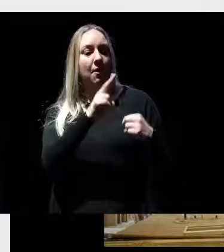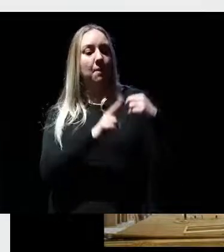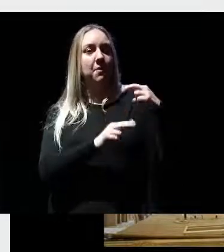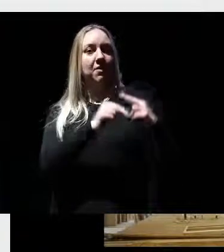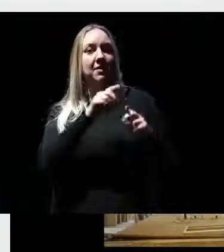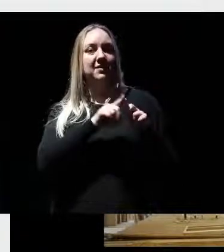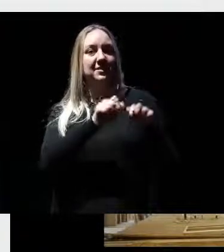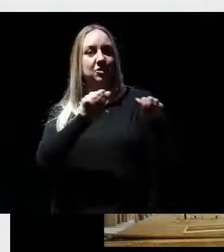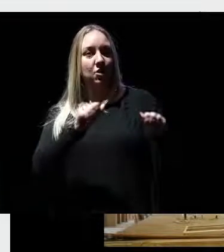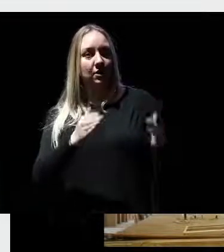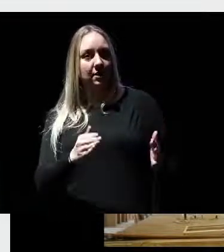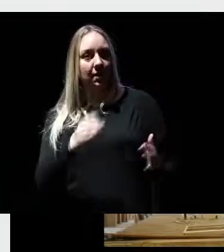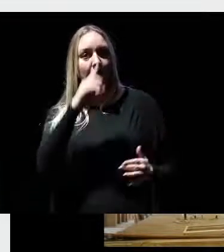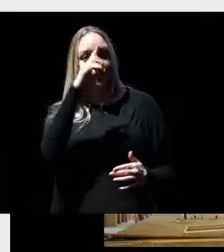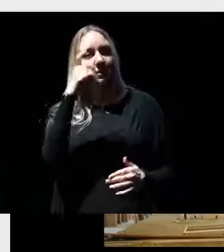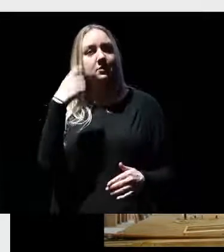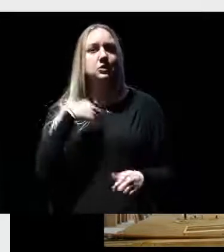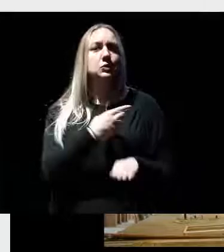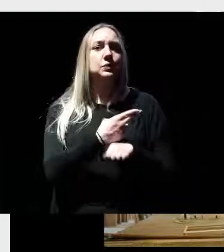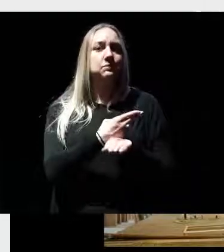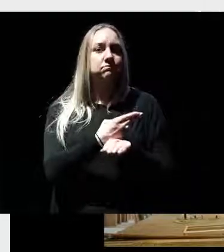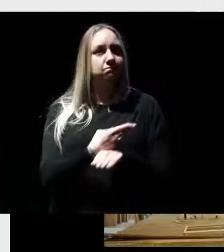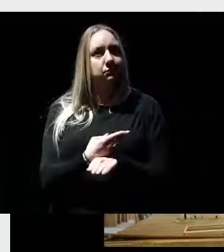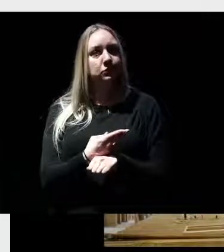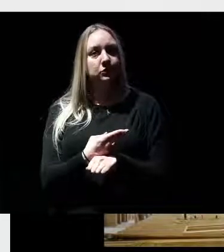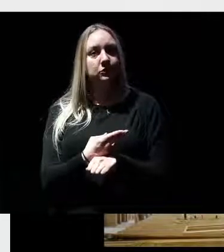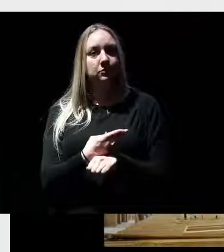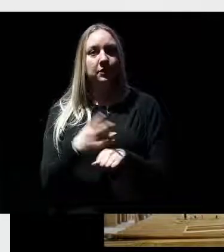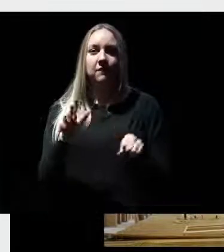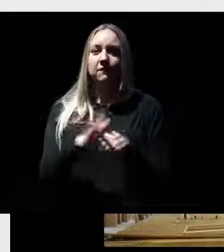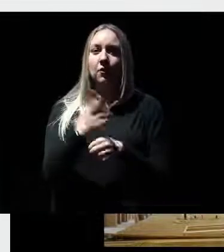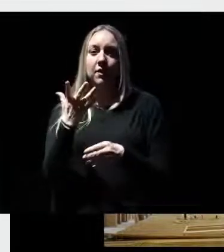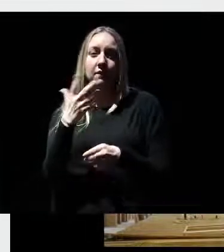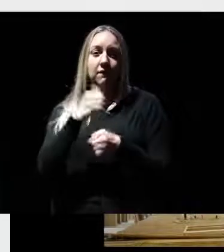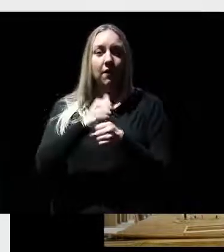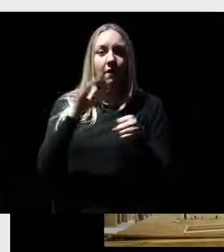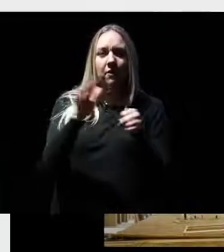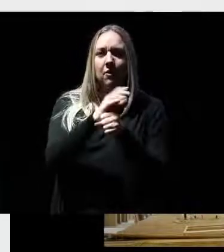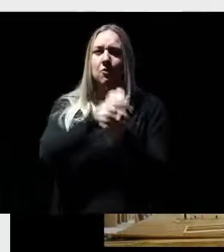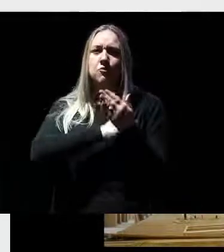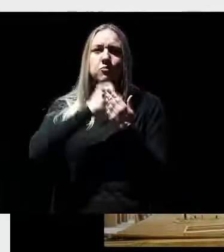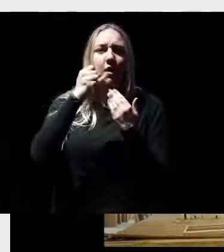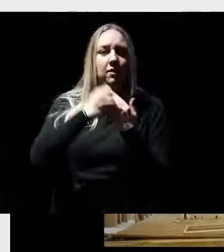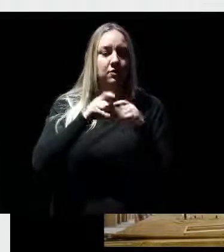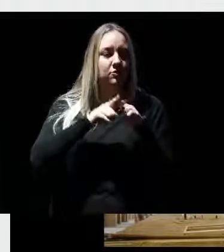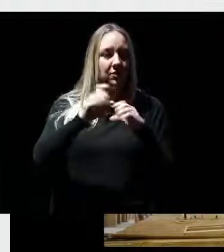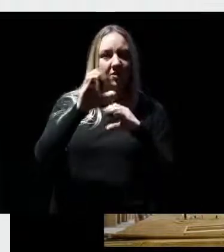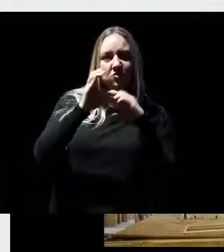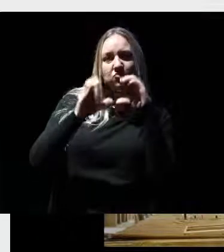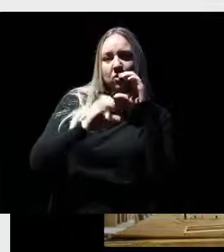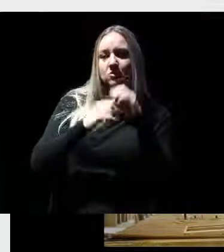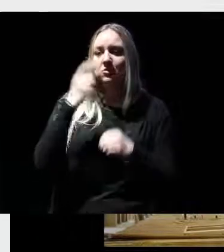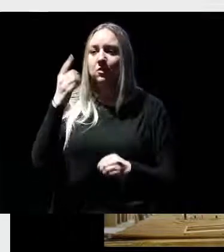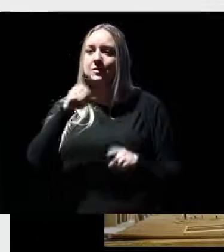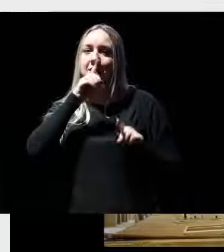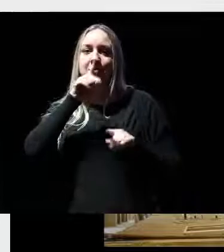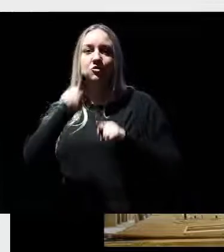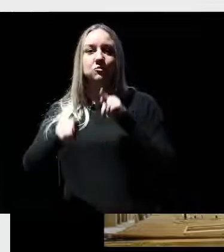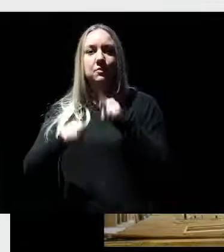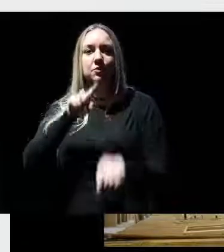used to being involved throughout the entire project as it's being built, and in construction you're answering questions,